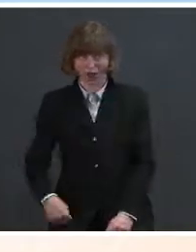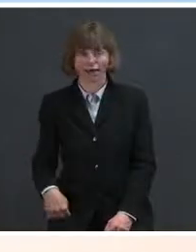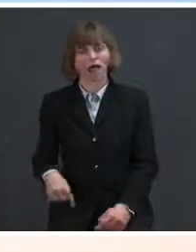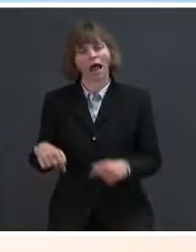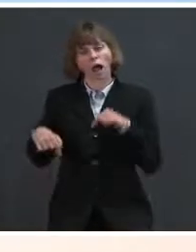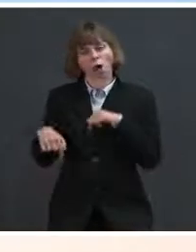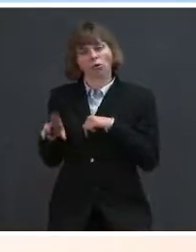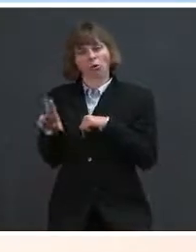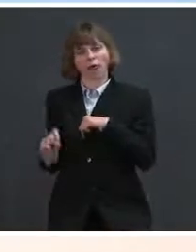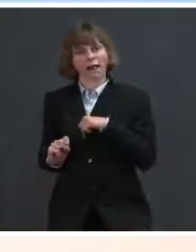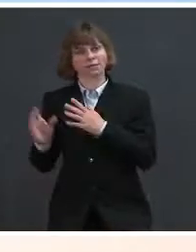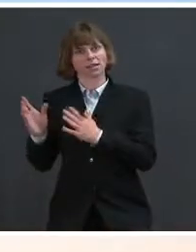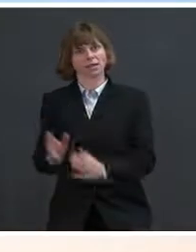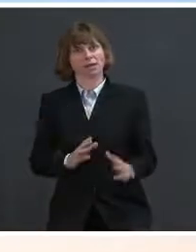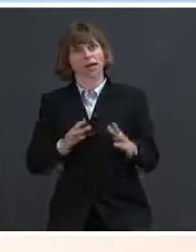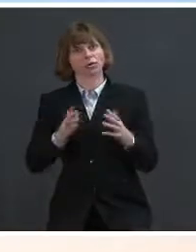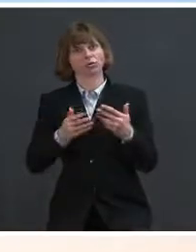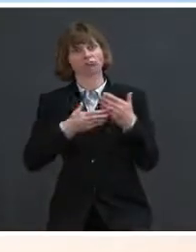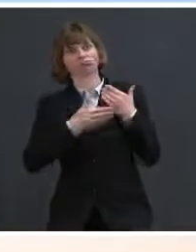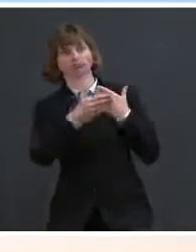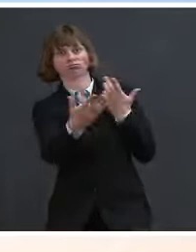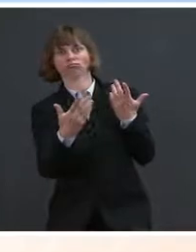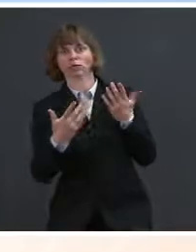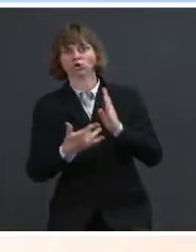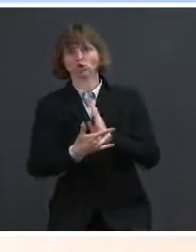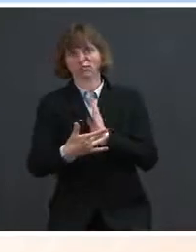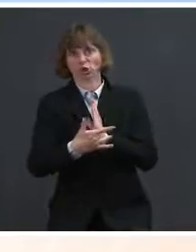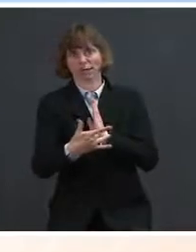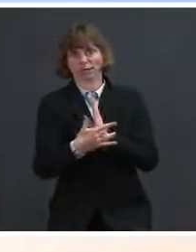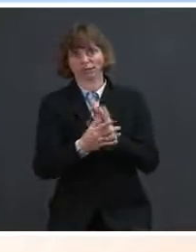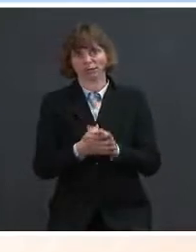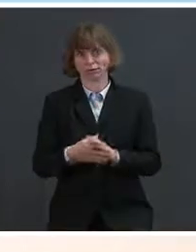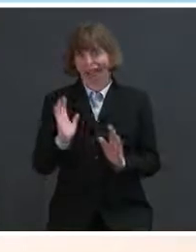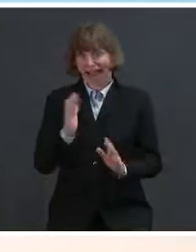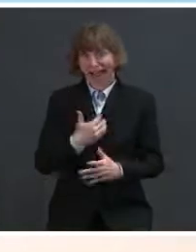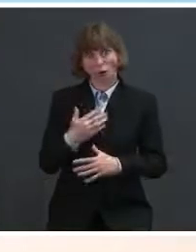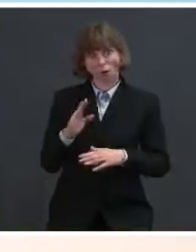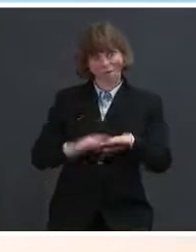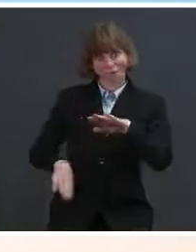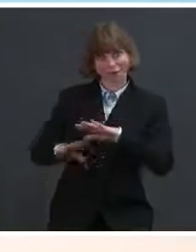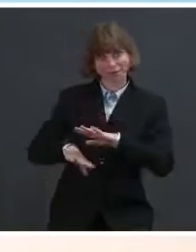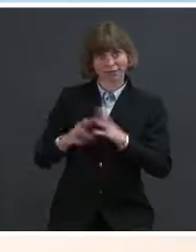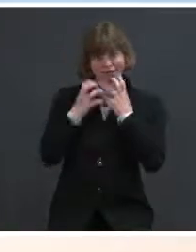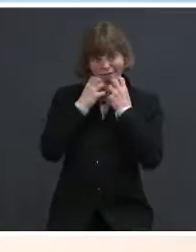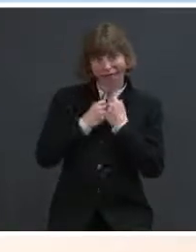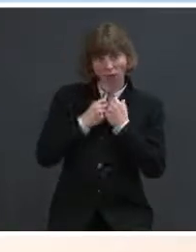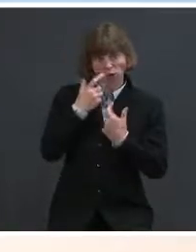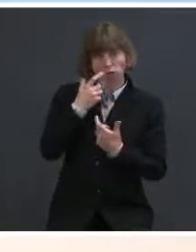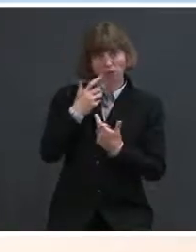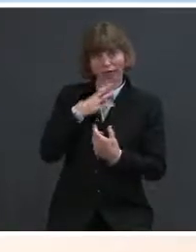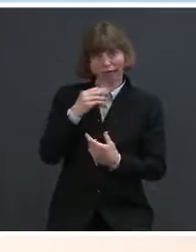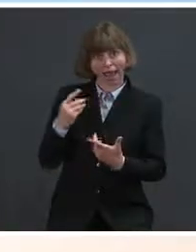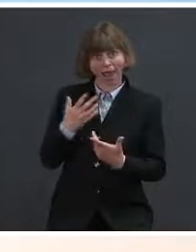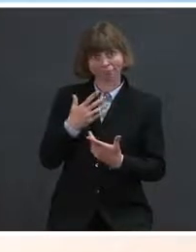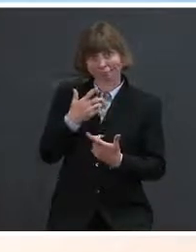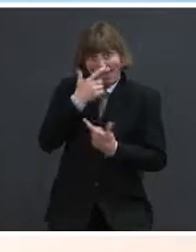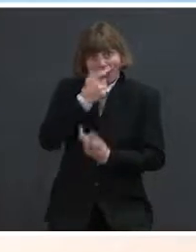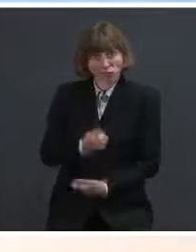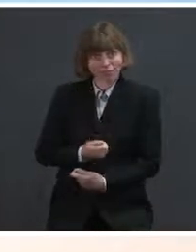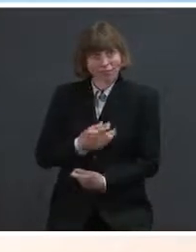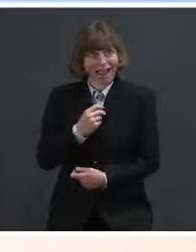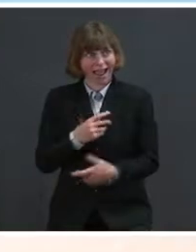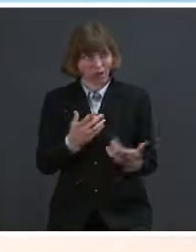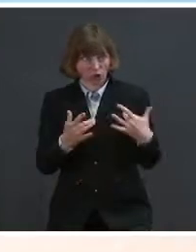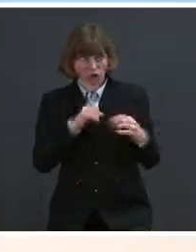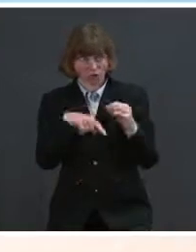strategic level, what we believe our fundamental interests and values are, and what our concerns with their activities are, whether it's on Hong